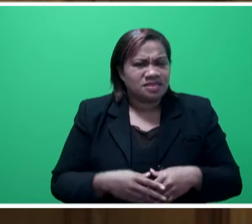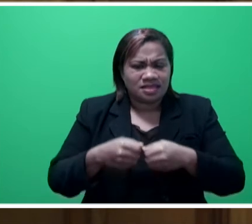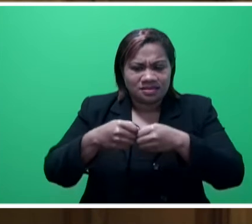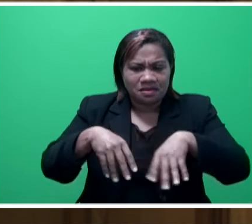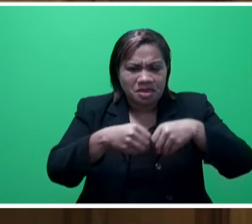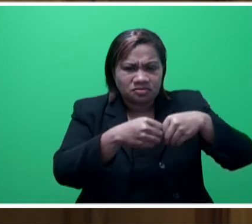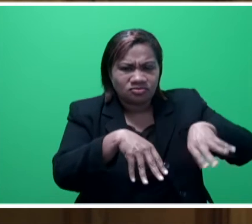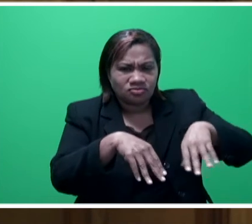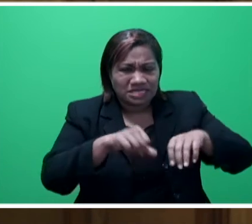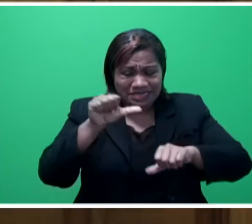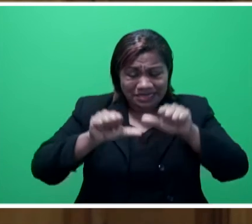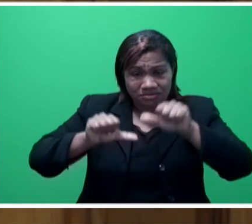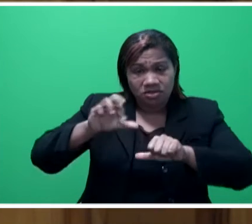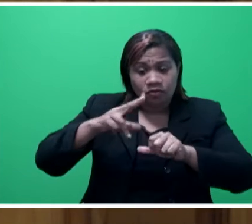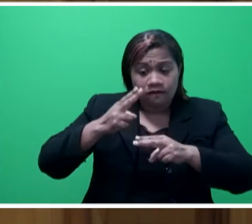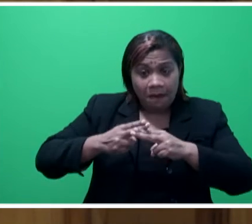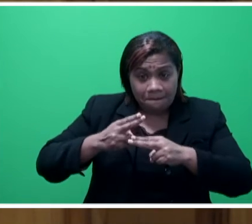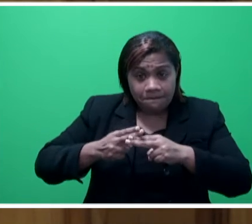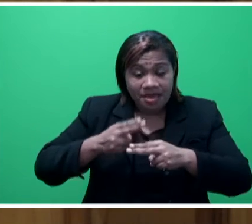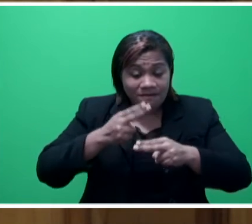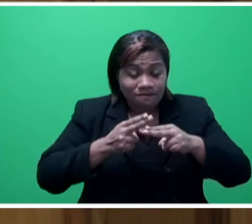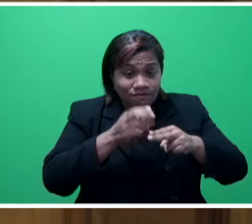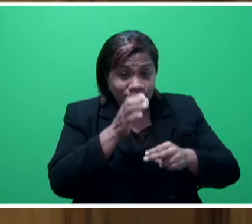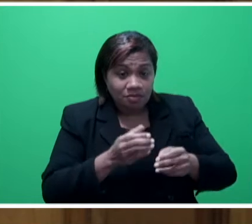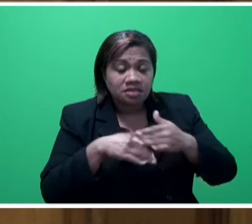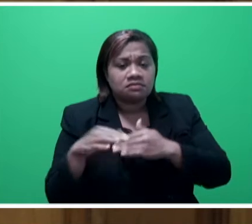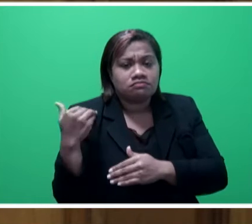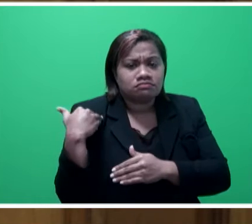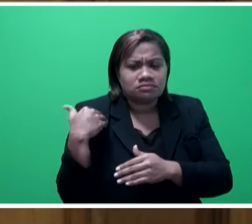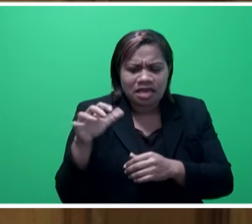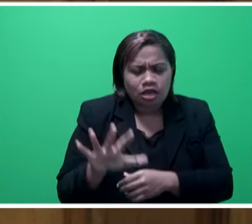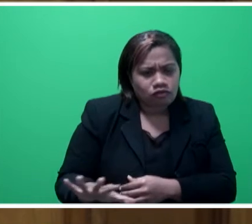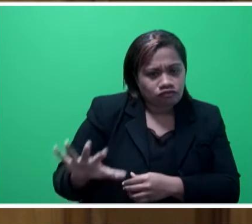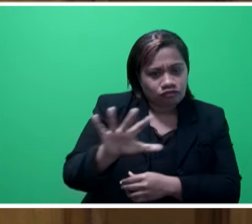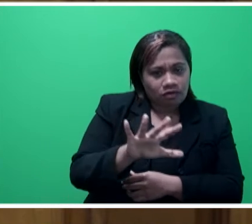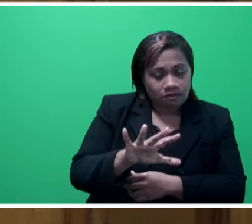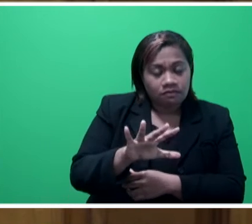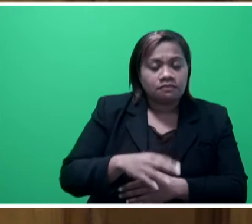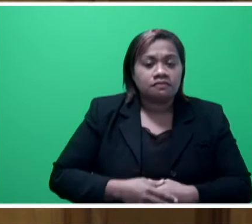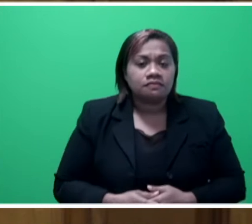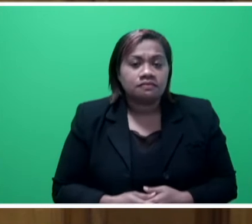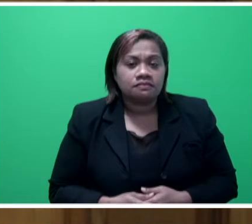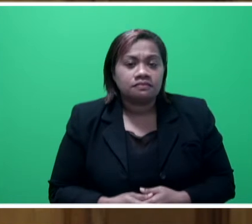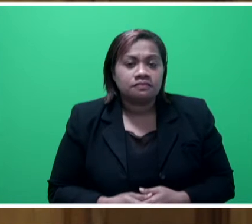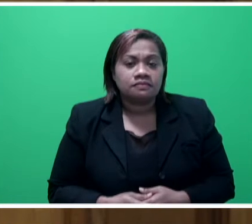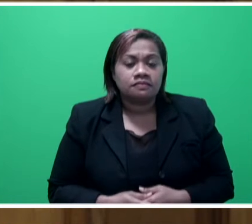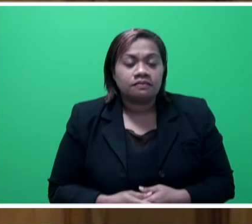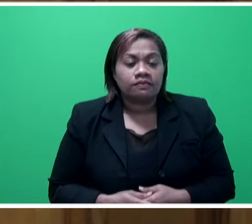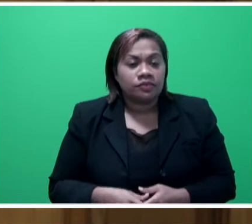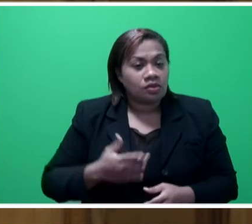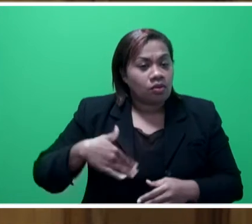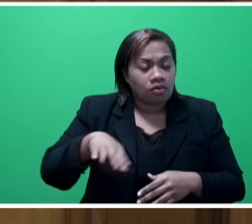assessment for farms and farmers within affected areas. Honourable Speaker, sir, divisional officers of the Ministry